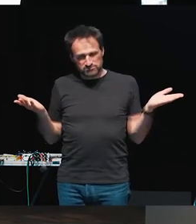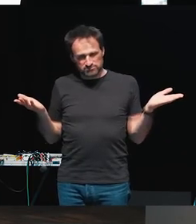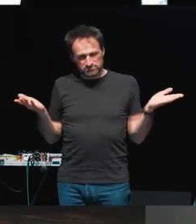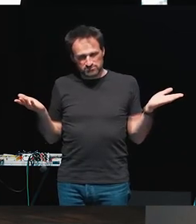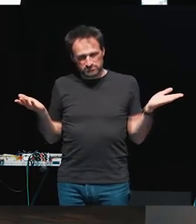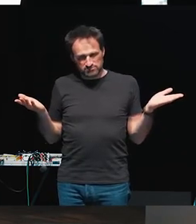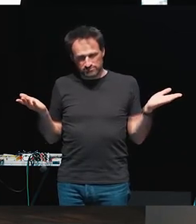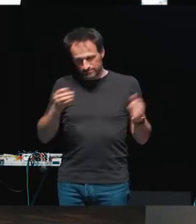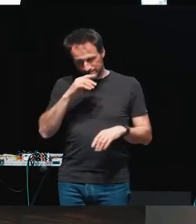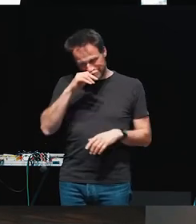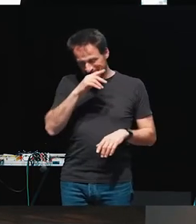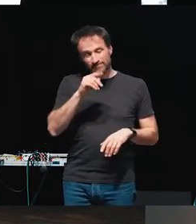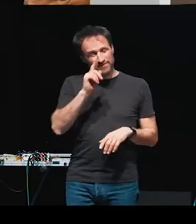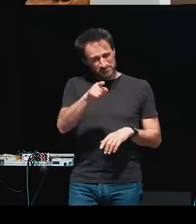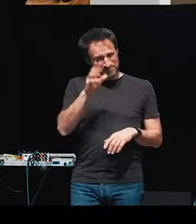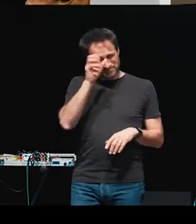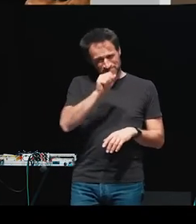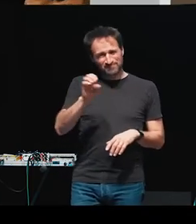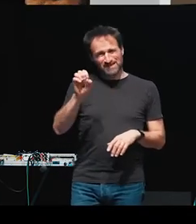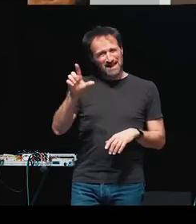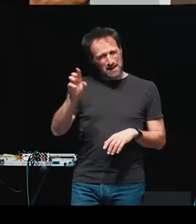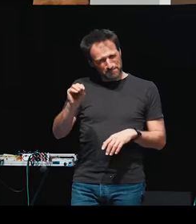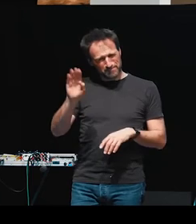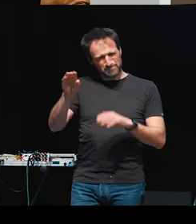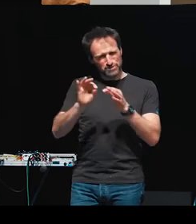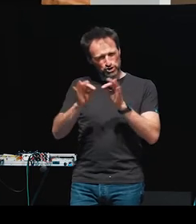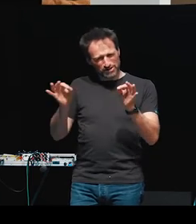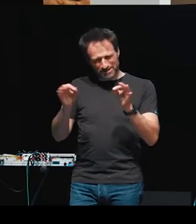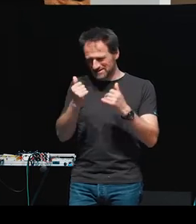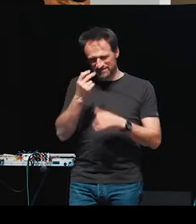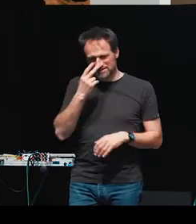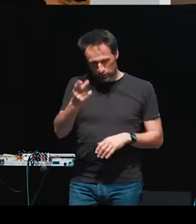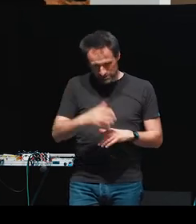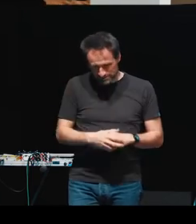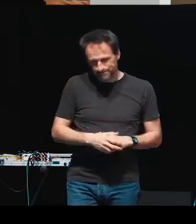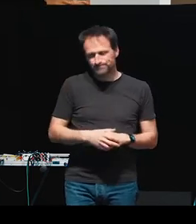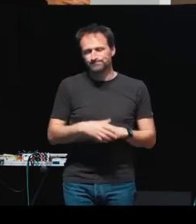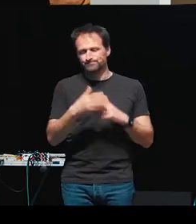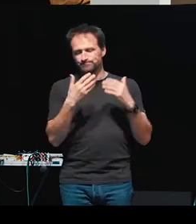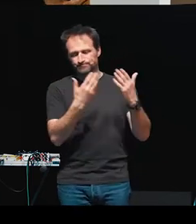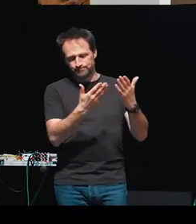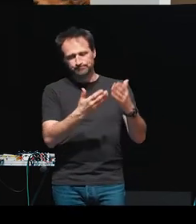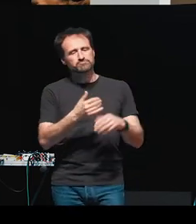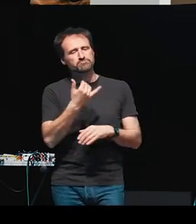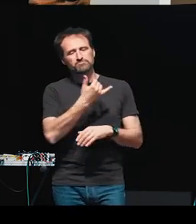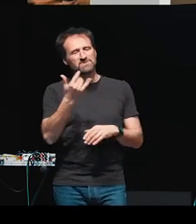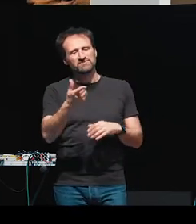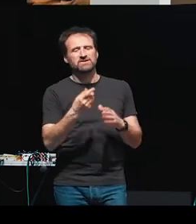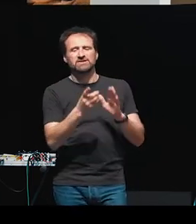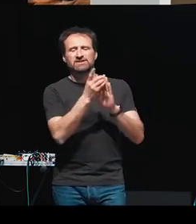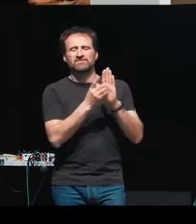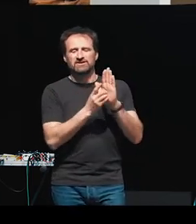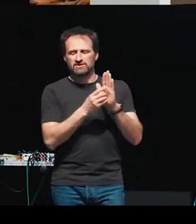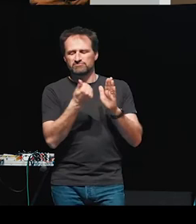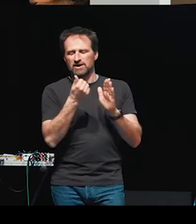So to get a bit familiar with the syntax, here we have how you define an if